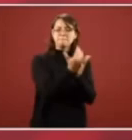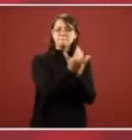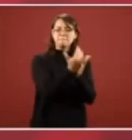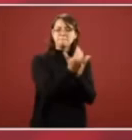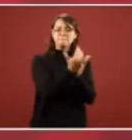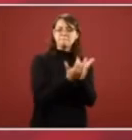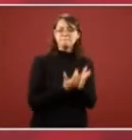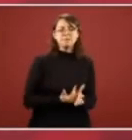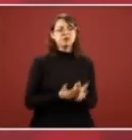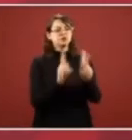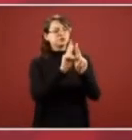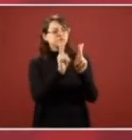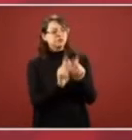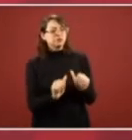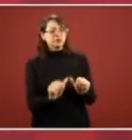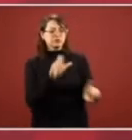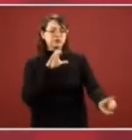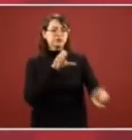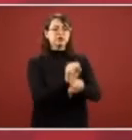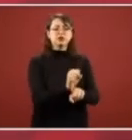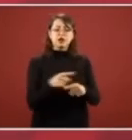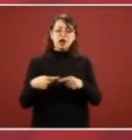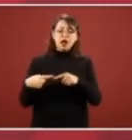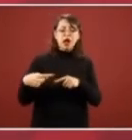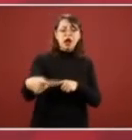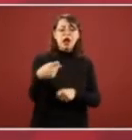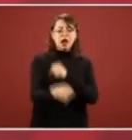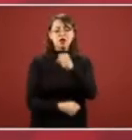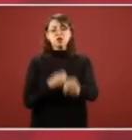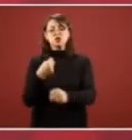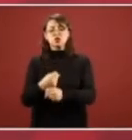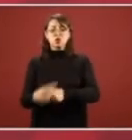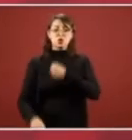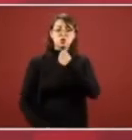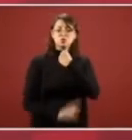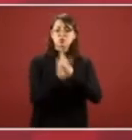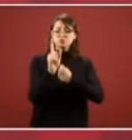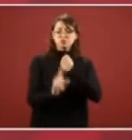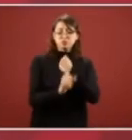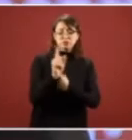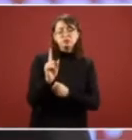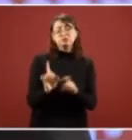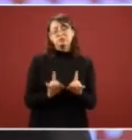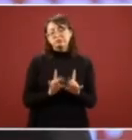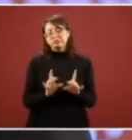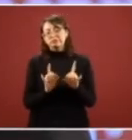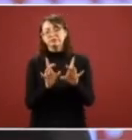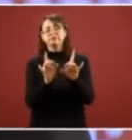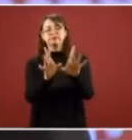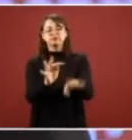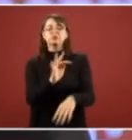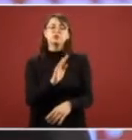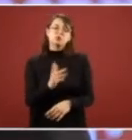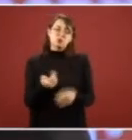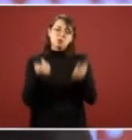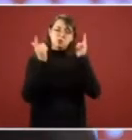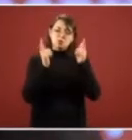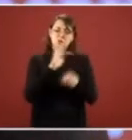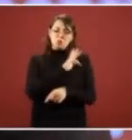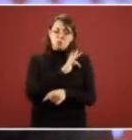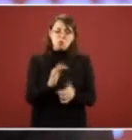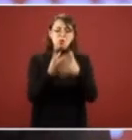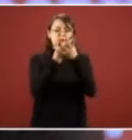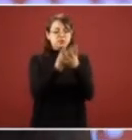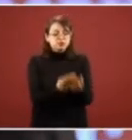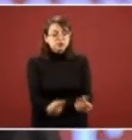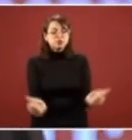presenting themselves este año, this year los podamos resolver, that we will be able to resolve them sin que